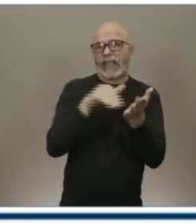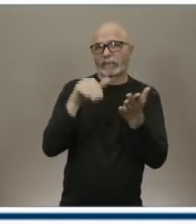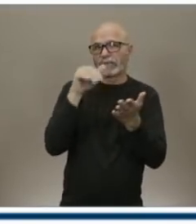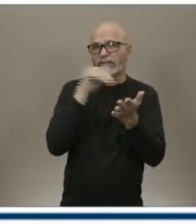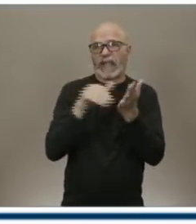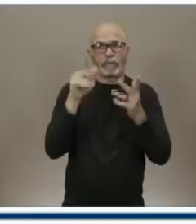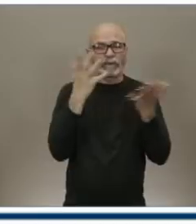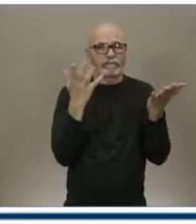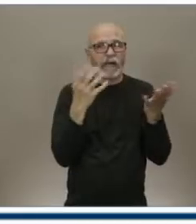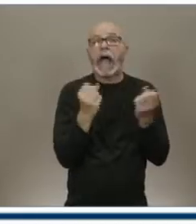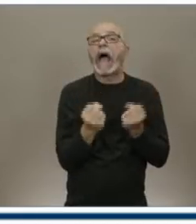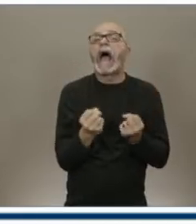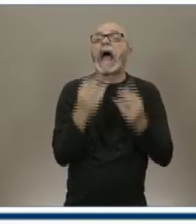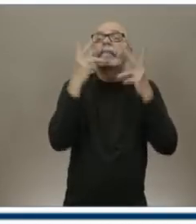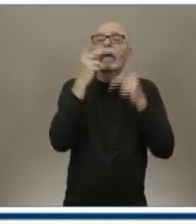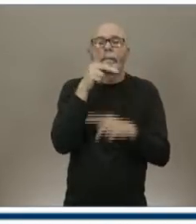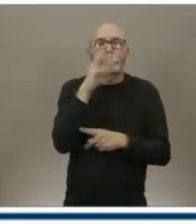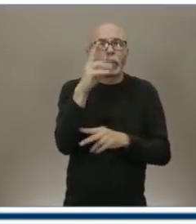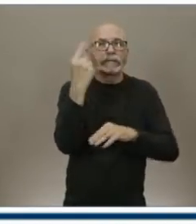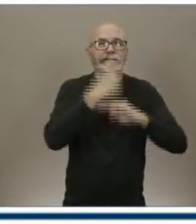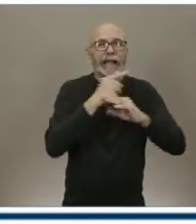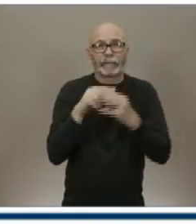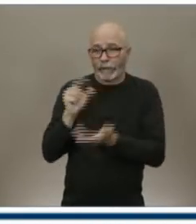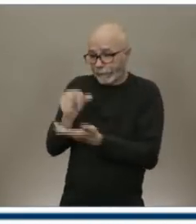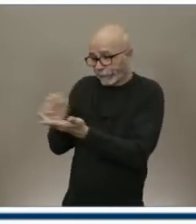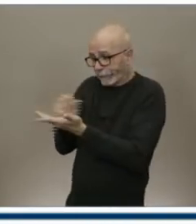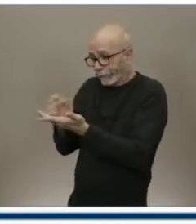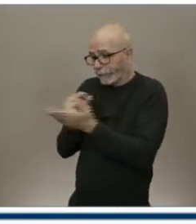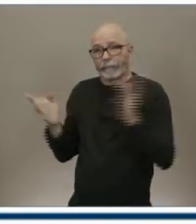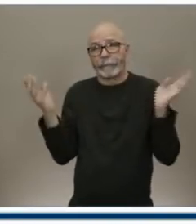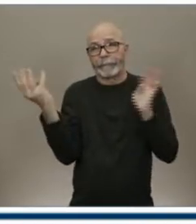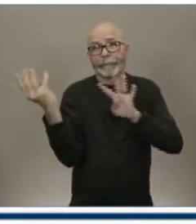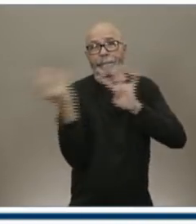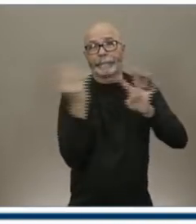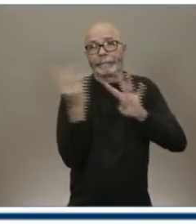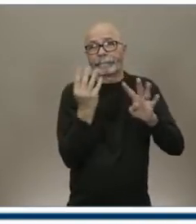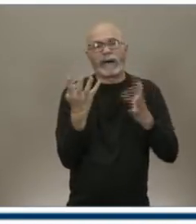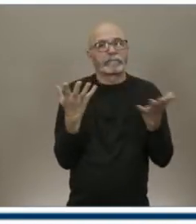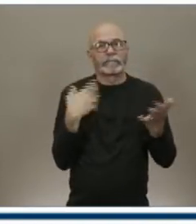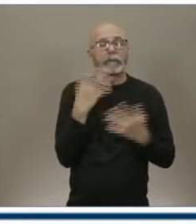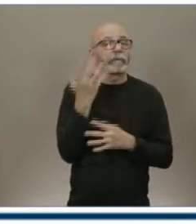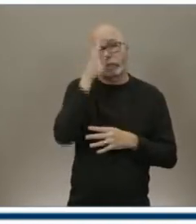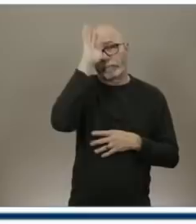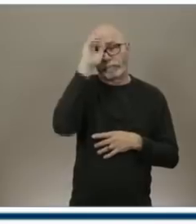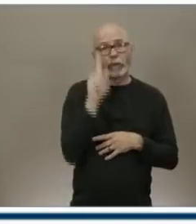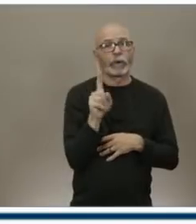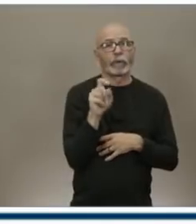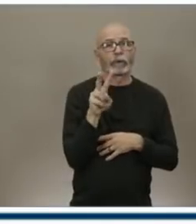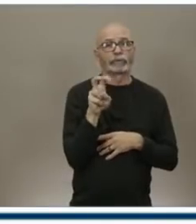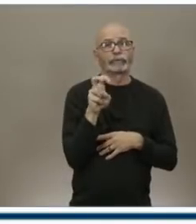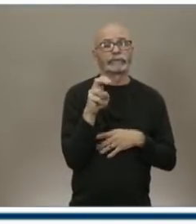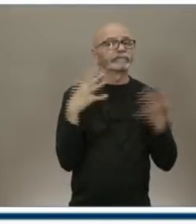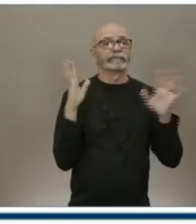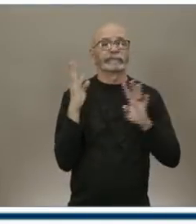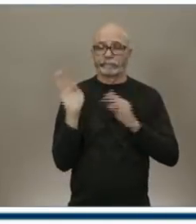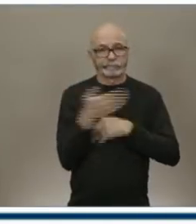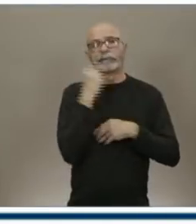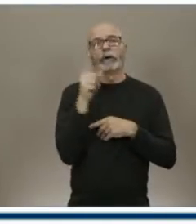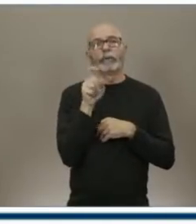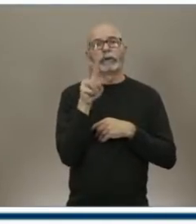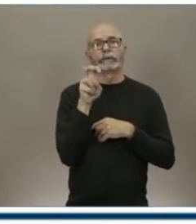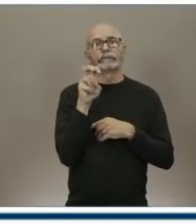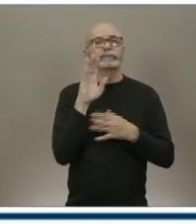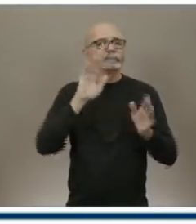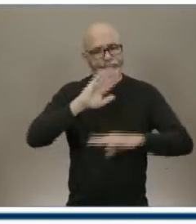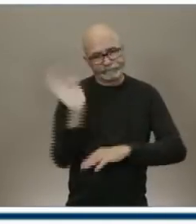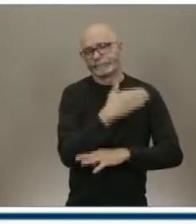detailed information, but we can several hundred people a day for sure. Next, we'll go to Keith Doucette from the Canadian Press.